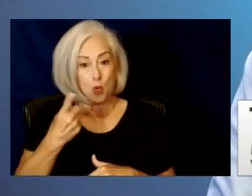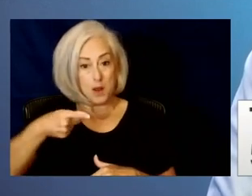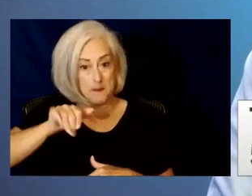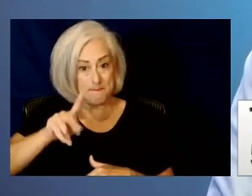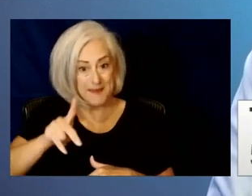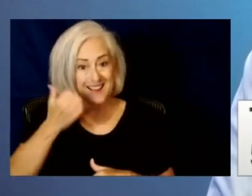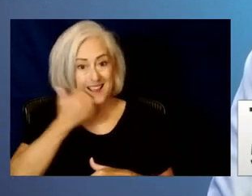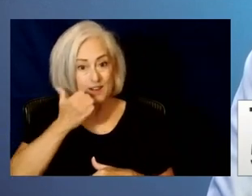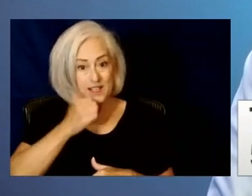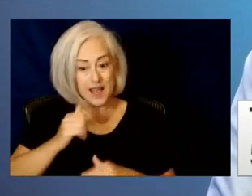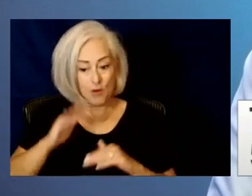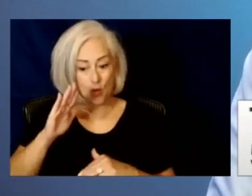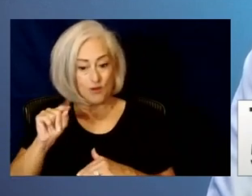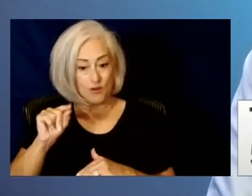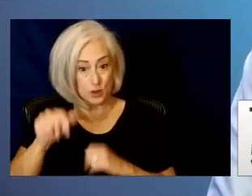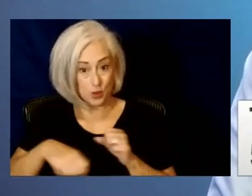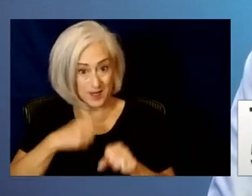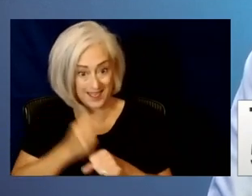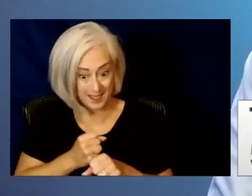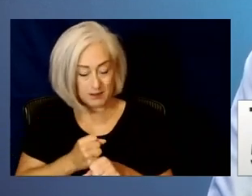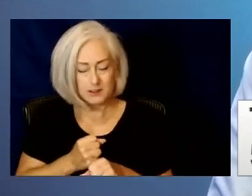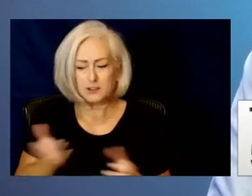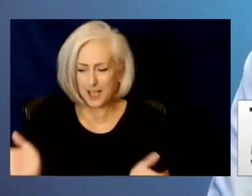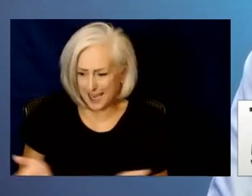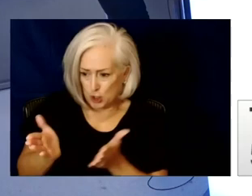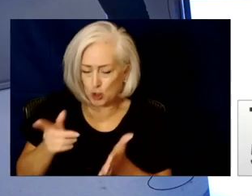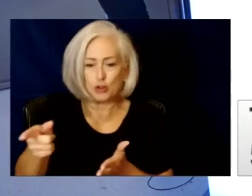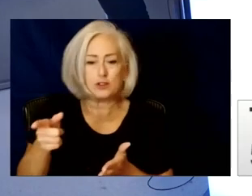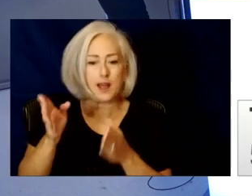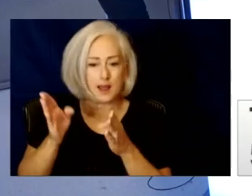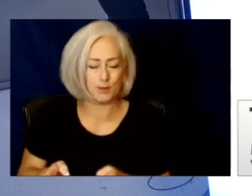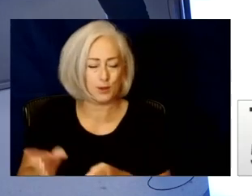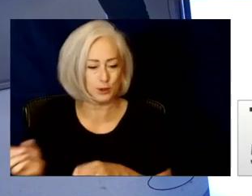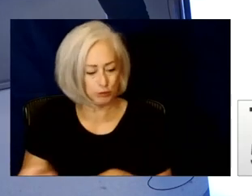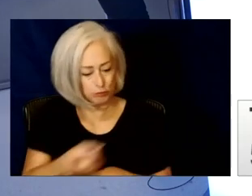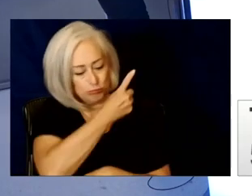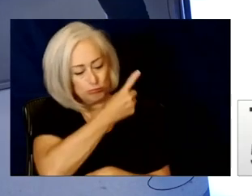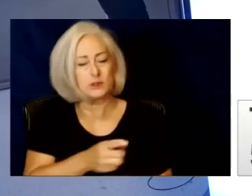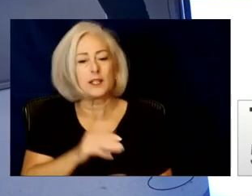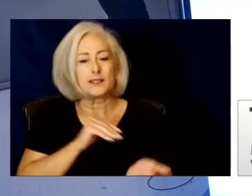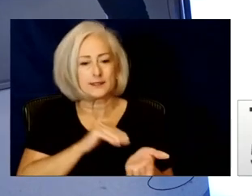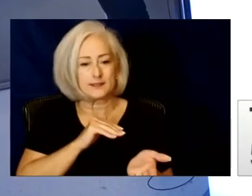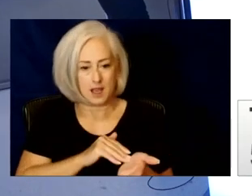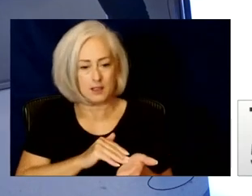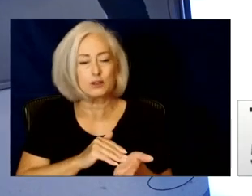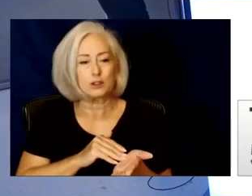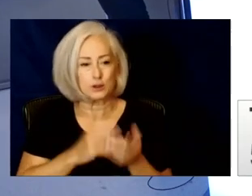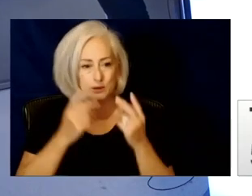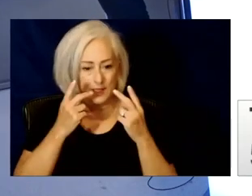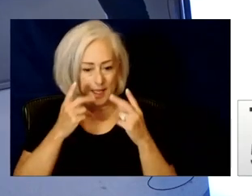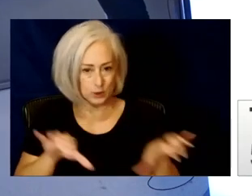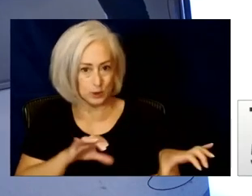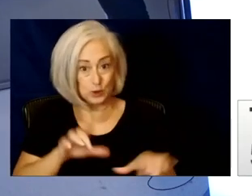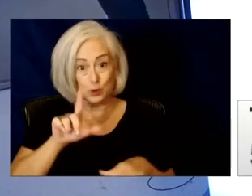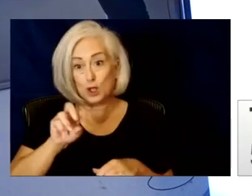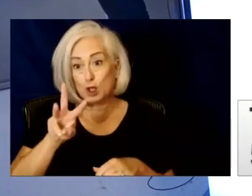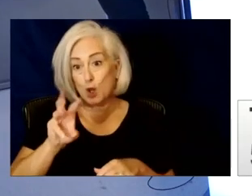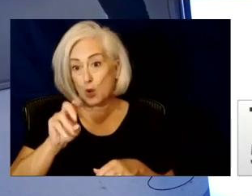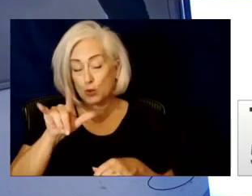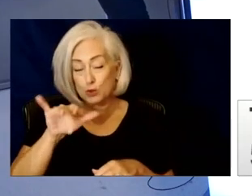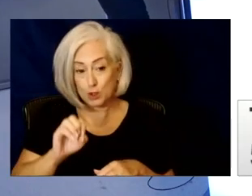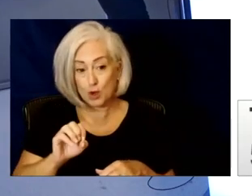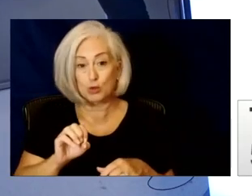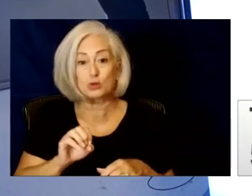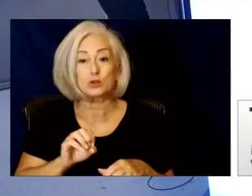your doctor to do low-dose screening. And those new CT scanners are pretty cool because it doesn't take much radiation. It goes